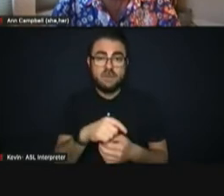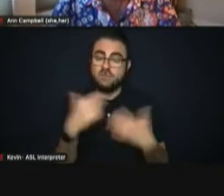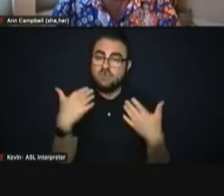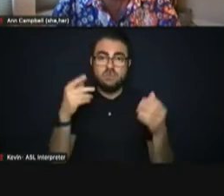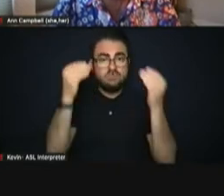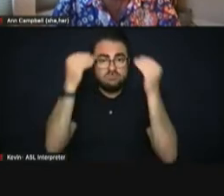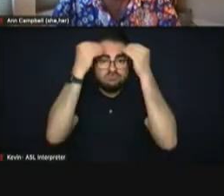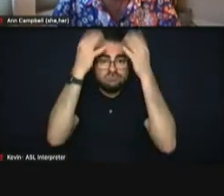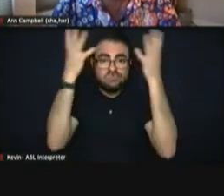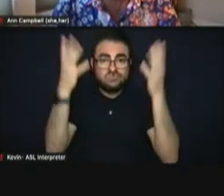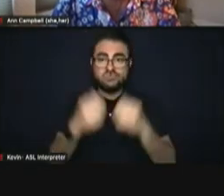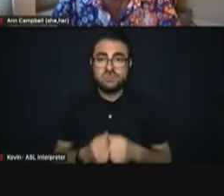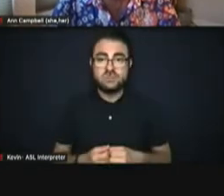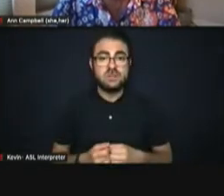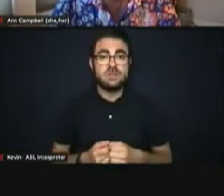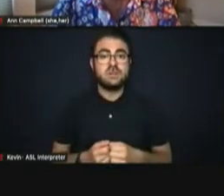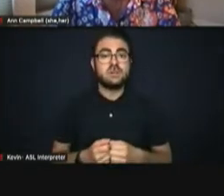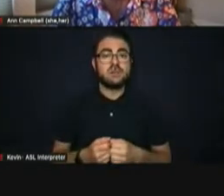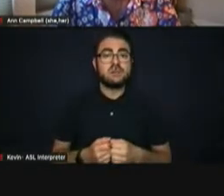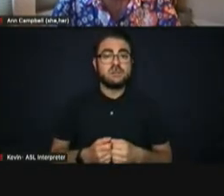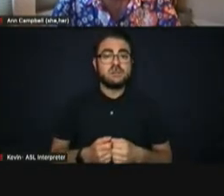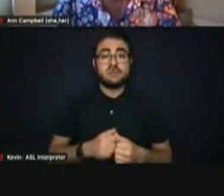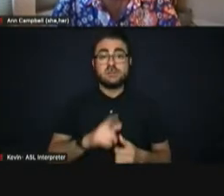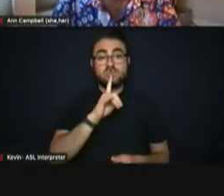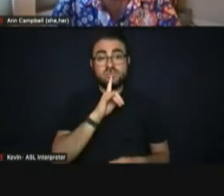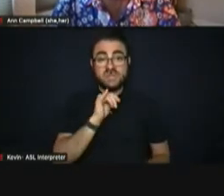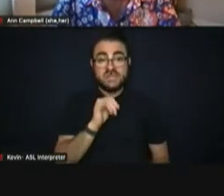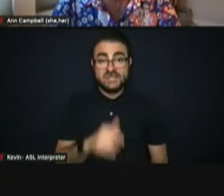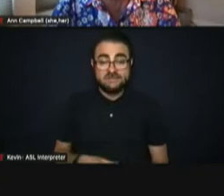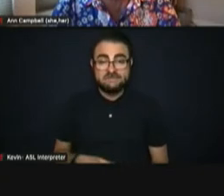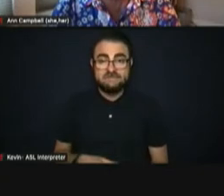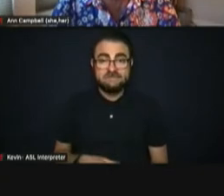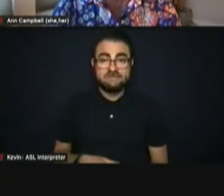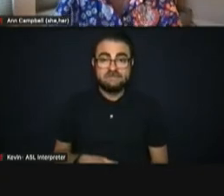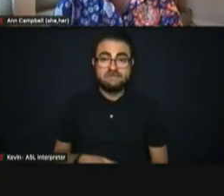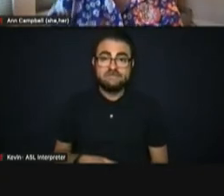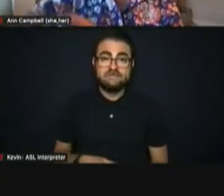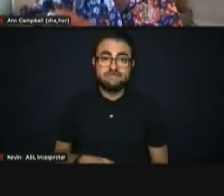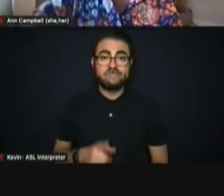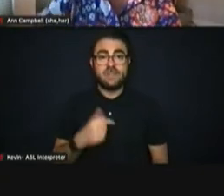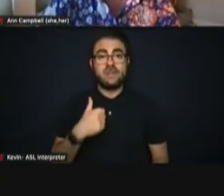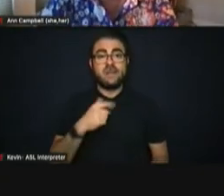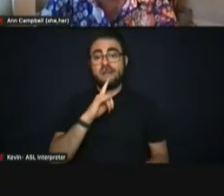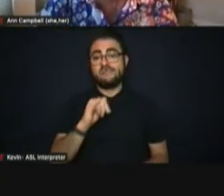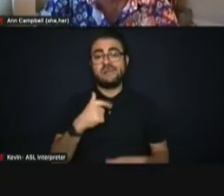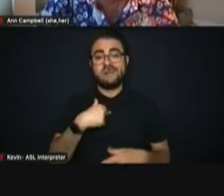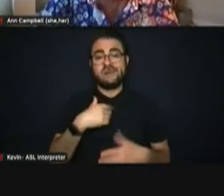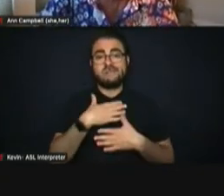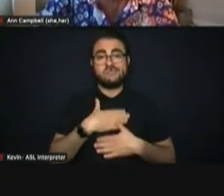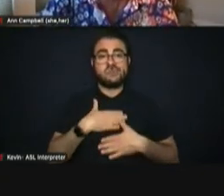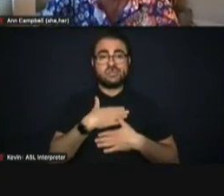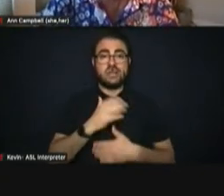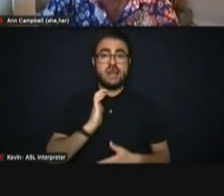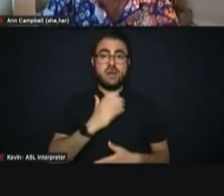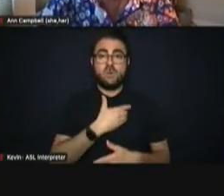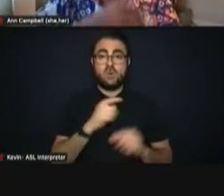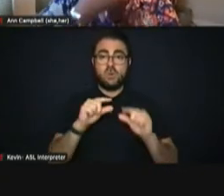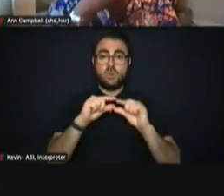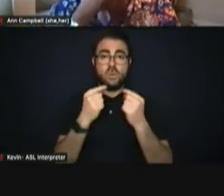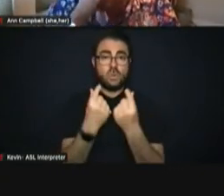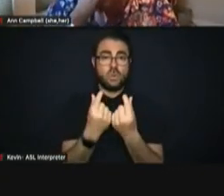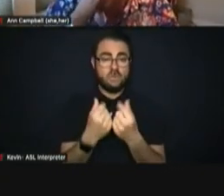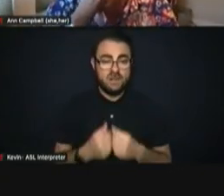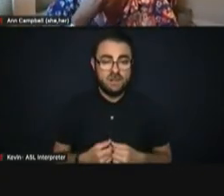Mind-blowing, sister. And I just, again, I am appreciating our group, as we